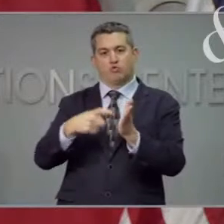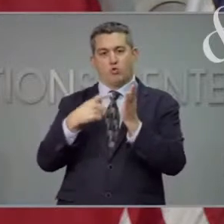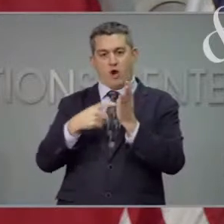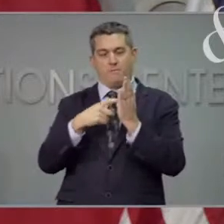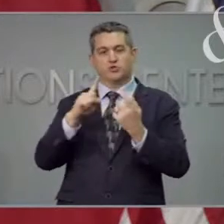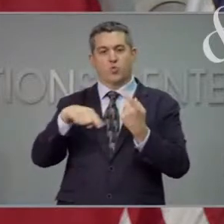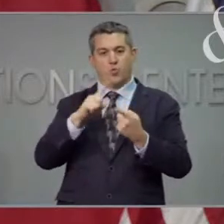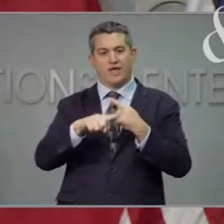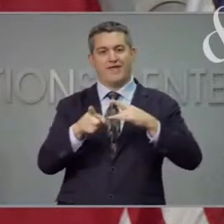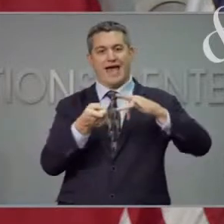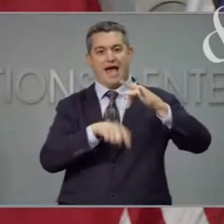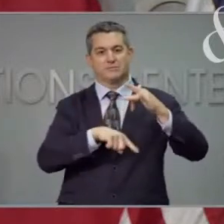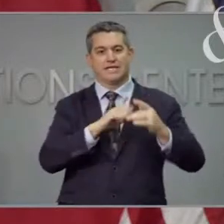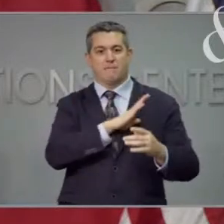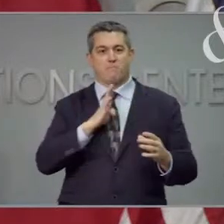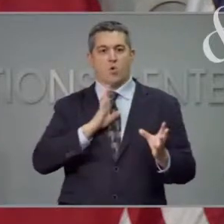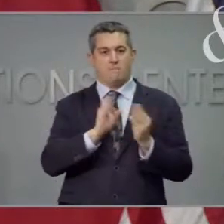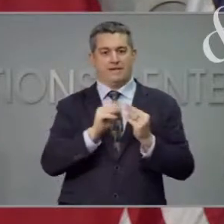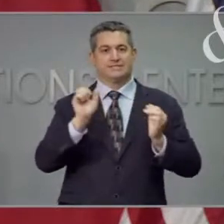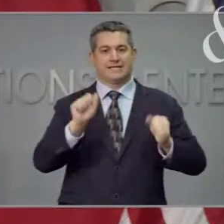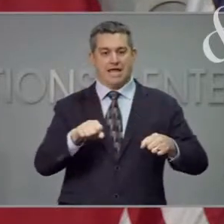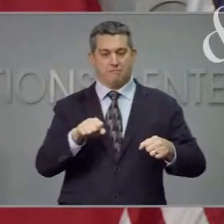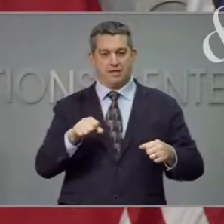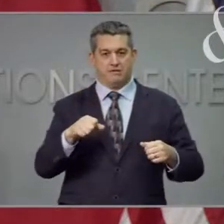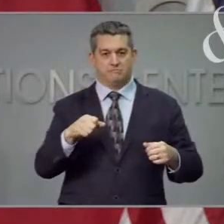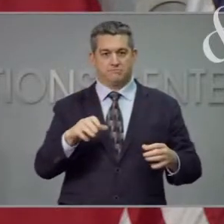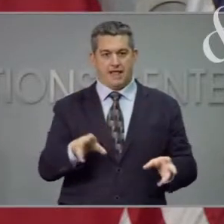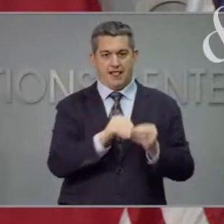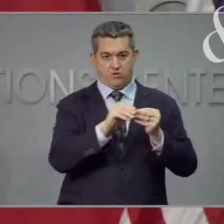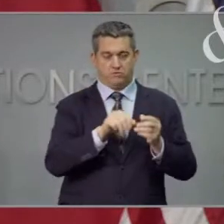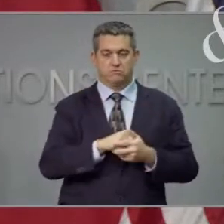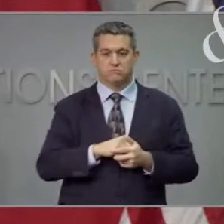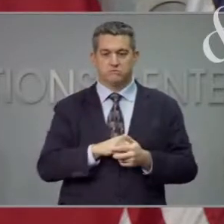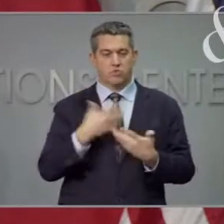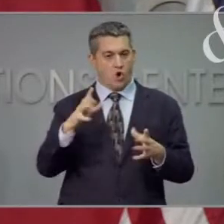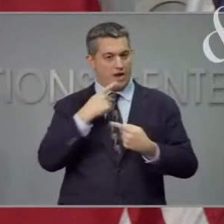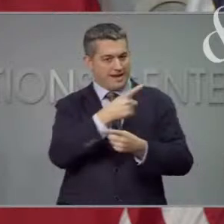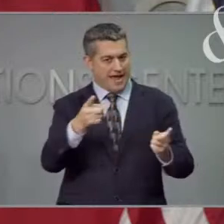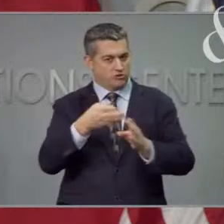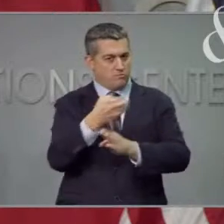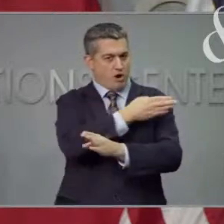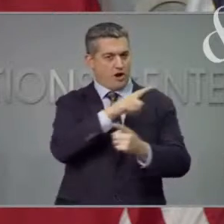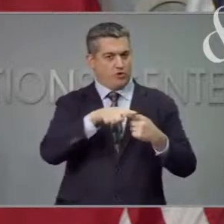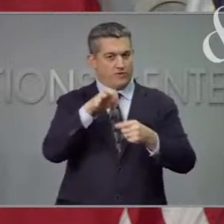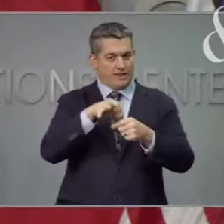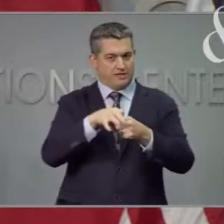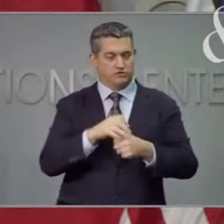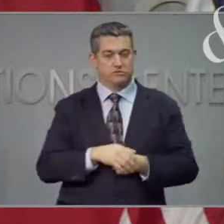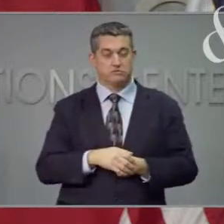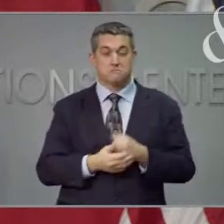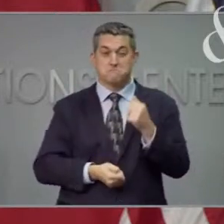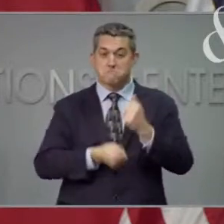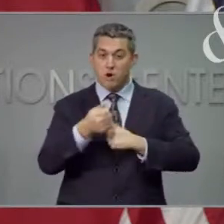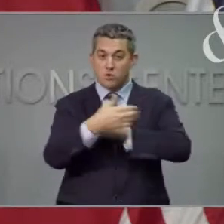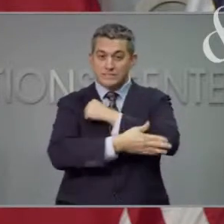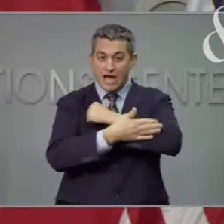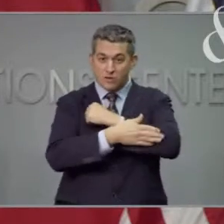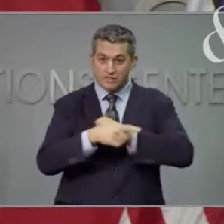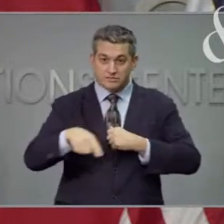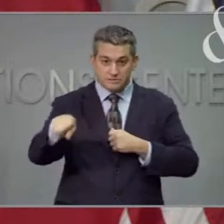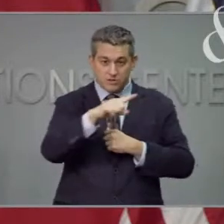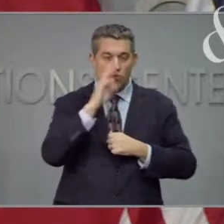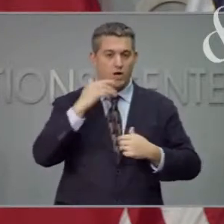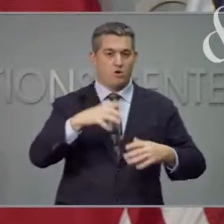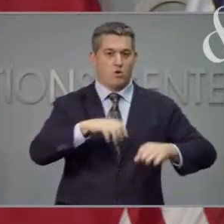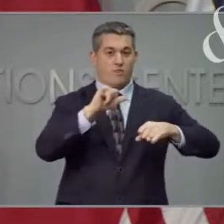meetings may be held. Those were announced prior to the election. What we have found with most counties is that they will be conducting